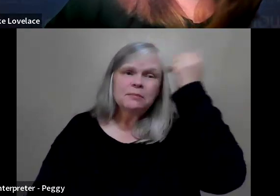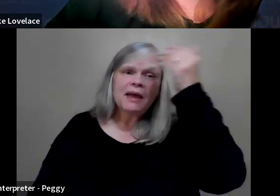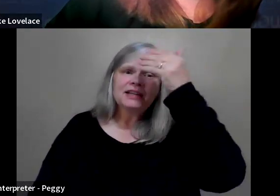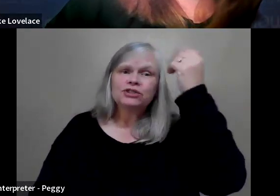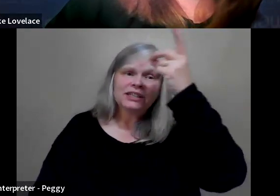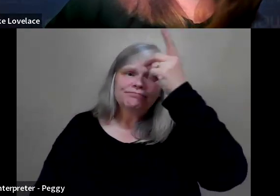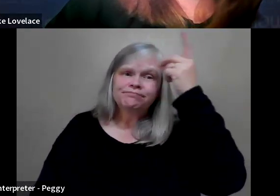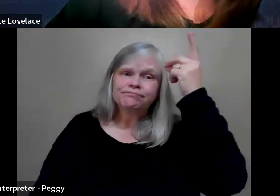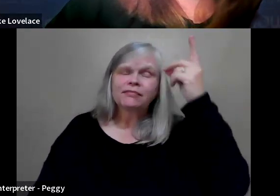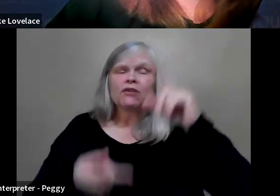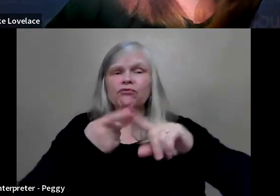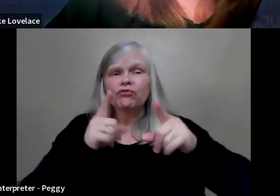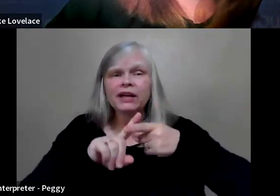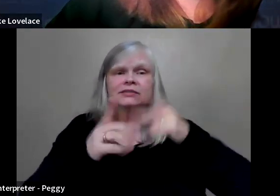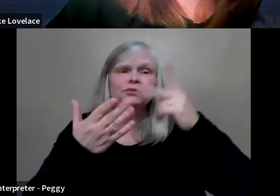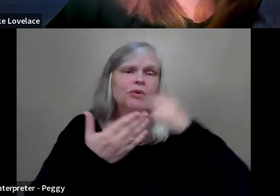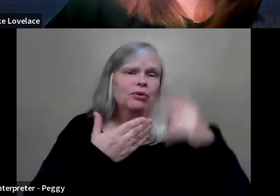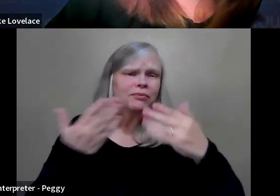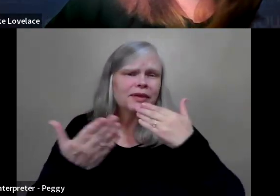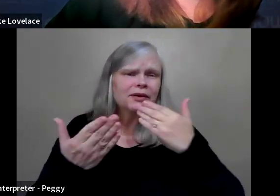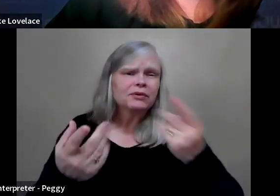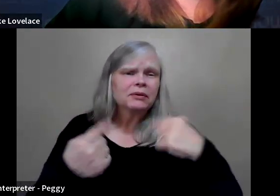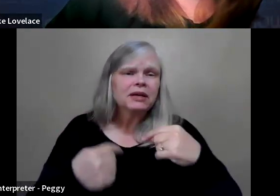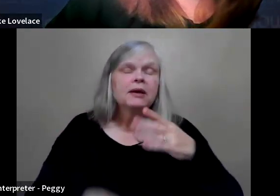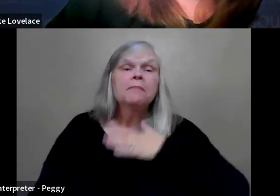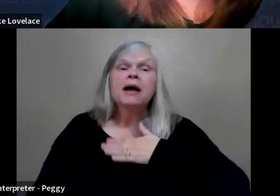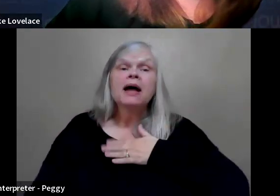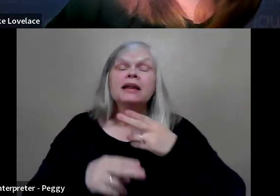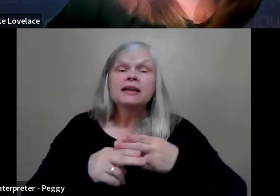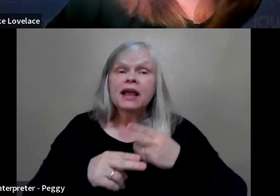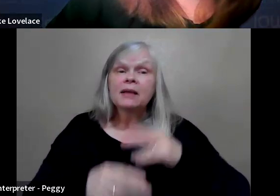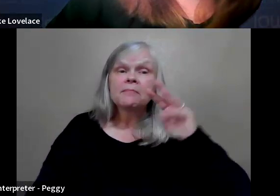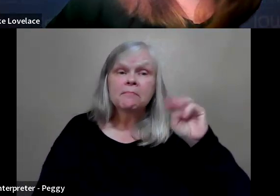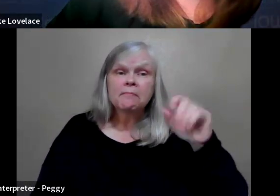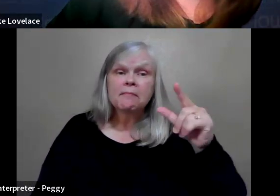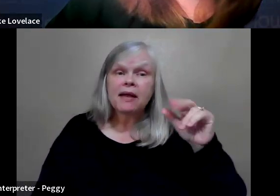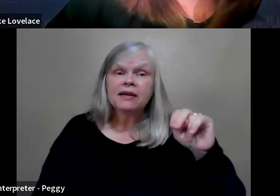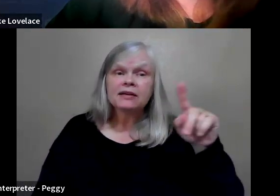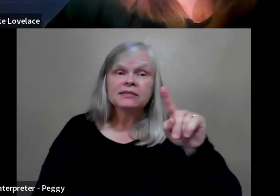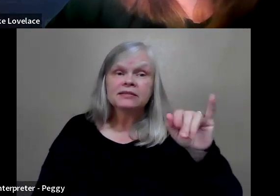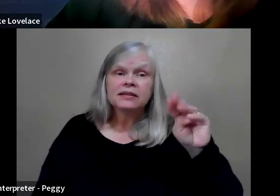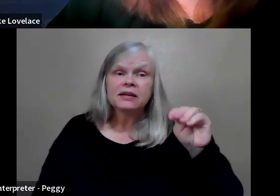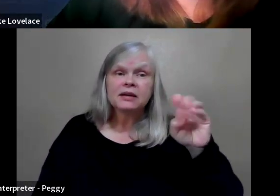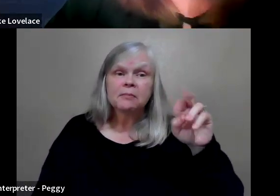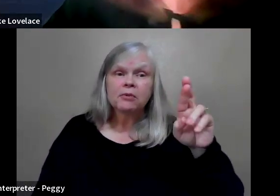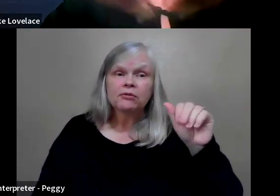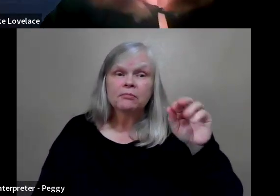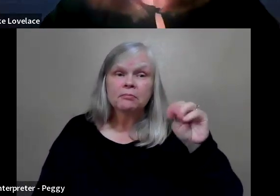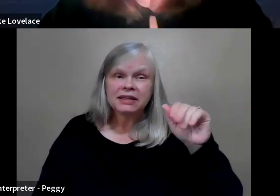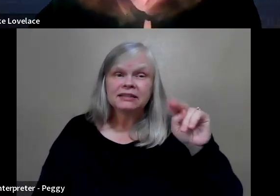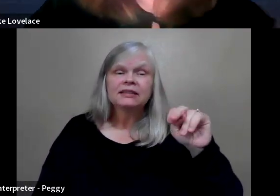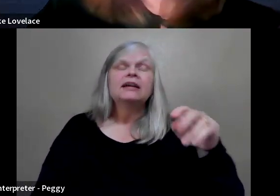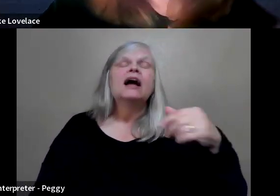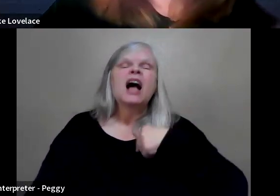group, so thank you for being here. As Julie said, my name is Megan Zimmerman, and I work for the Northeast Iowa